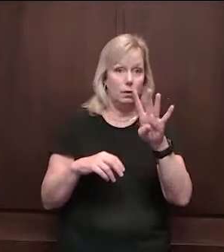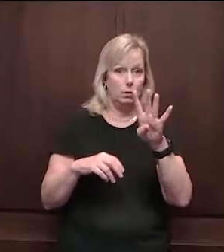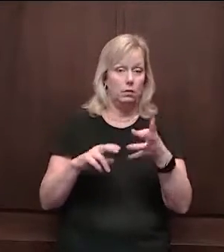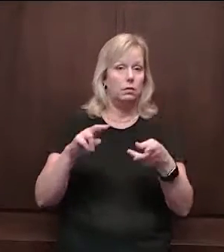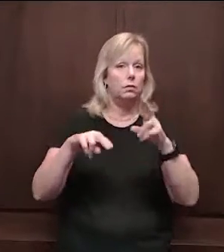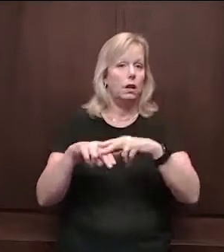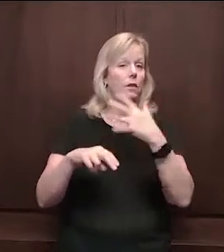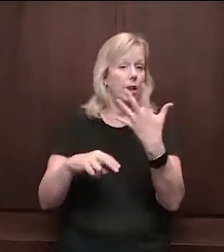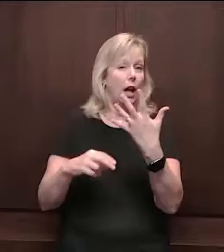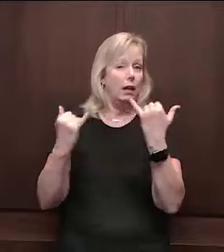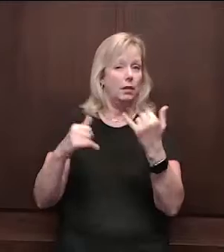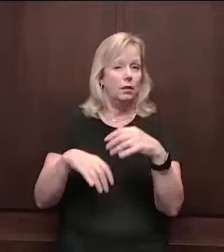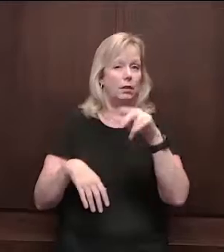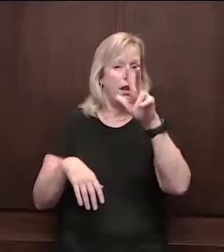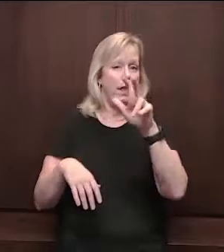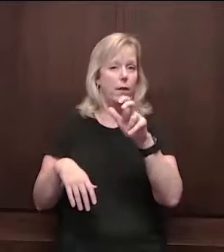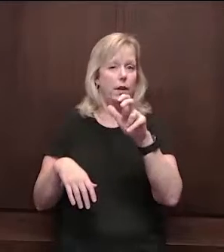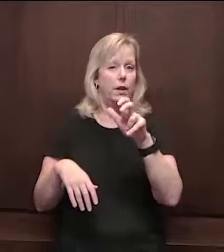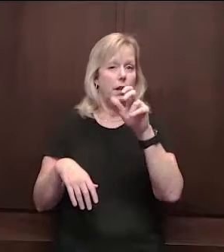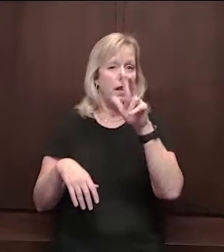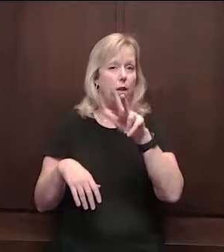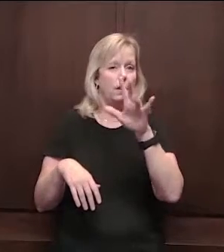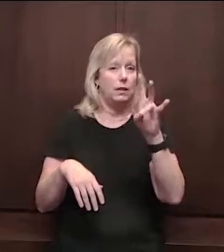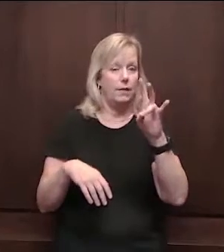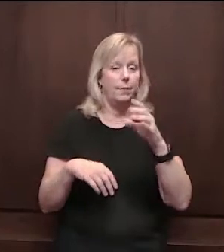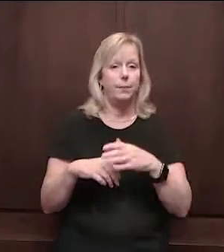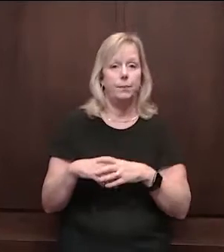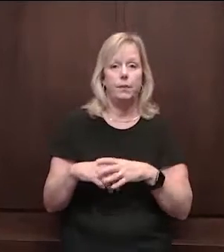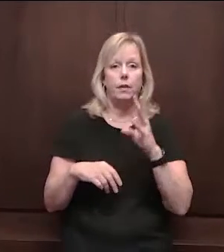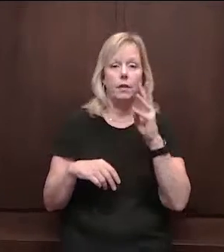62254, up 5 to 337.